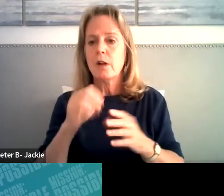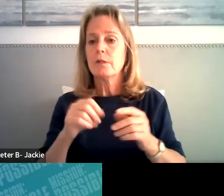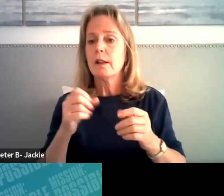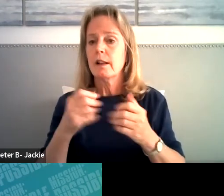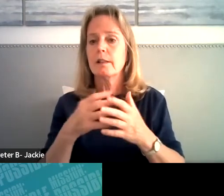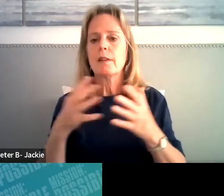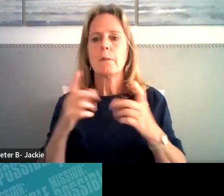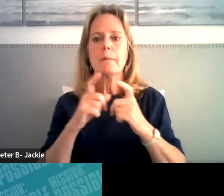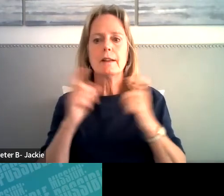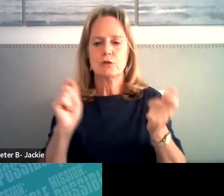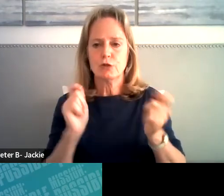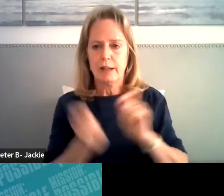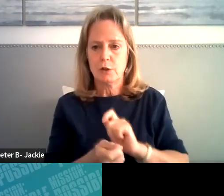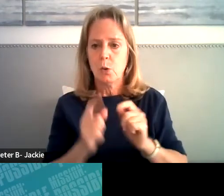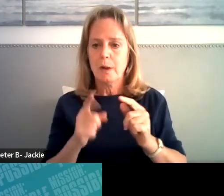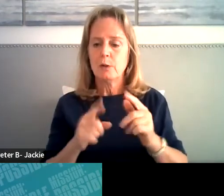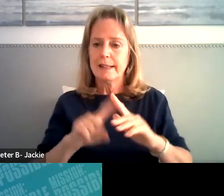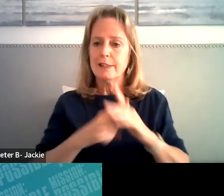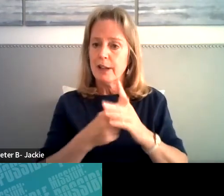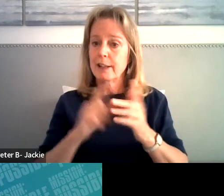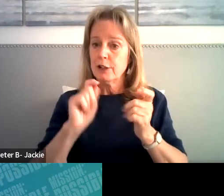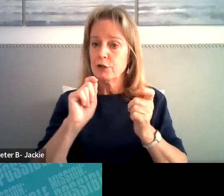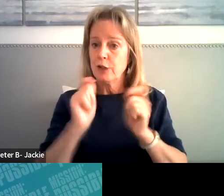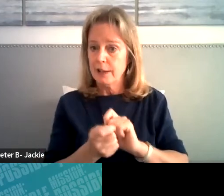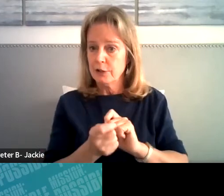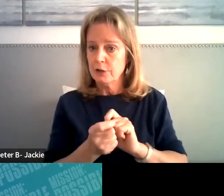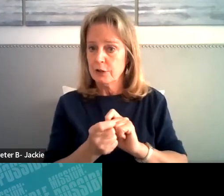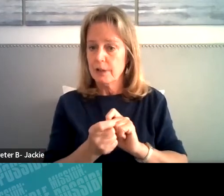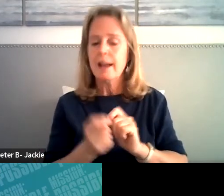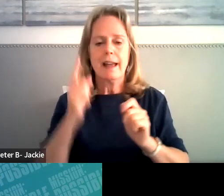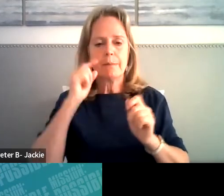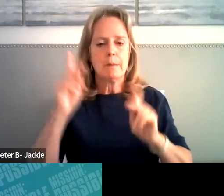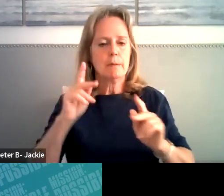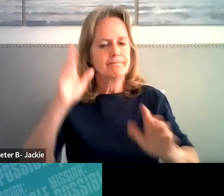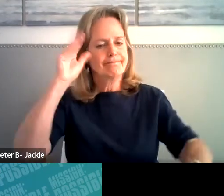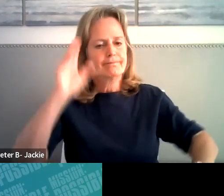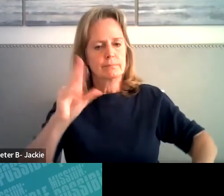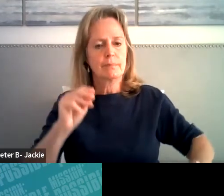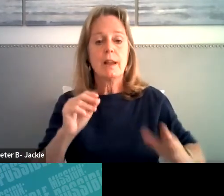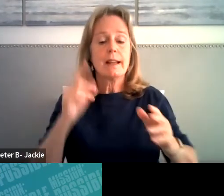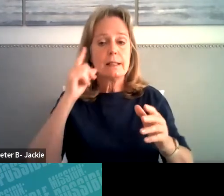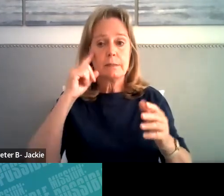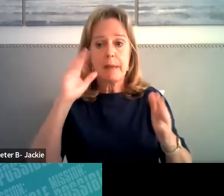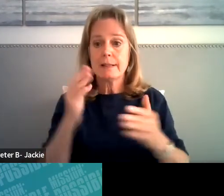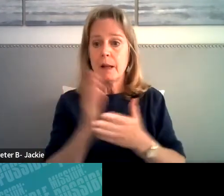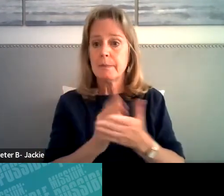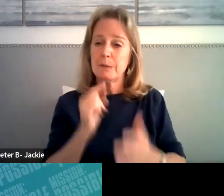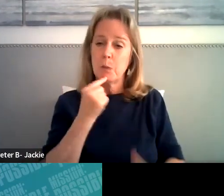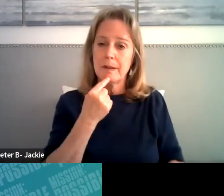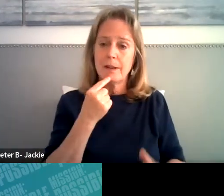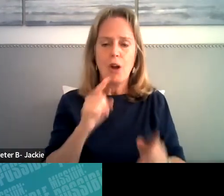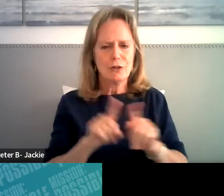major changes. So when you initiate a change, expect pushback, expect disappointment, but also expect